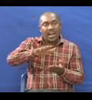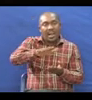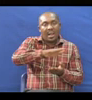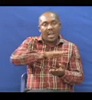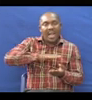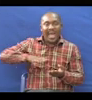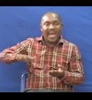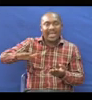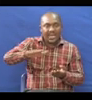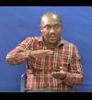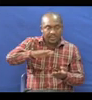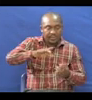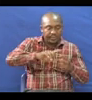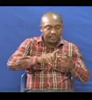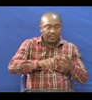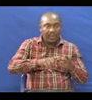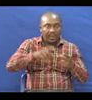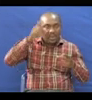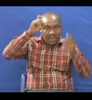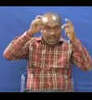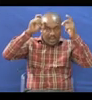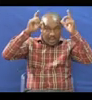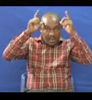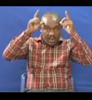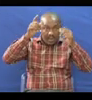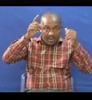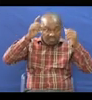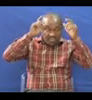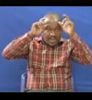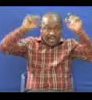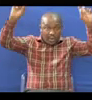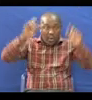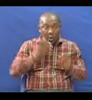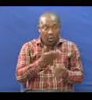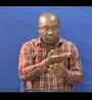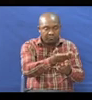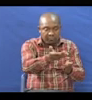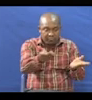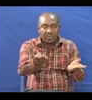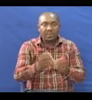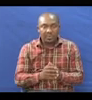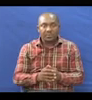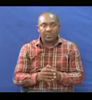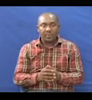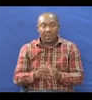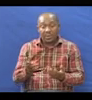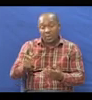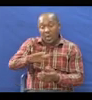Those few members were the rich one. The rich one owned arable and fertile